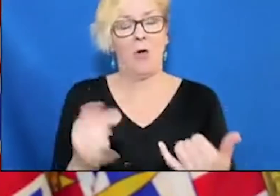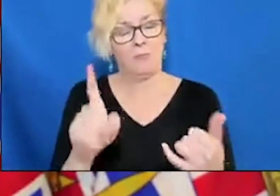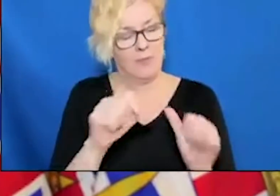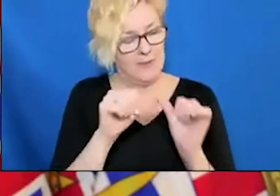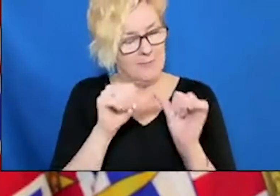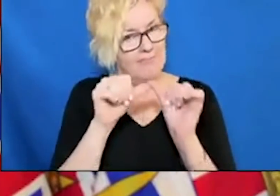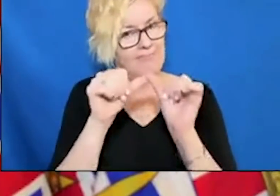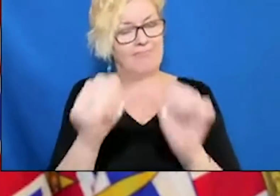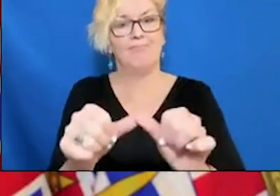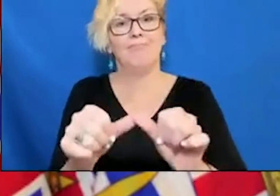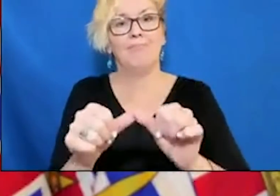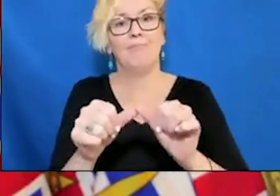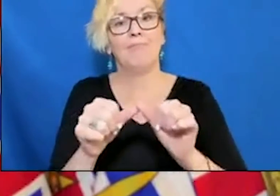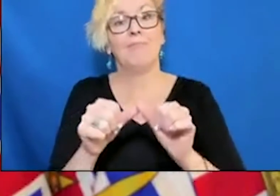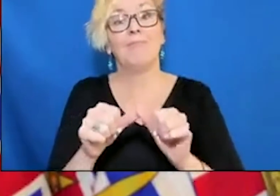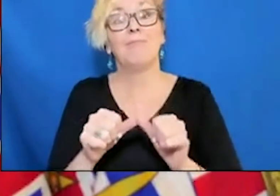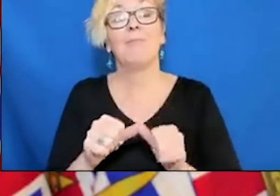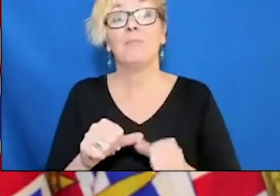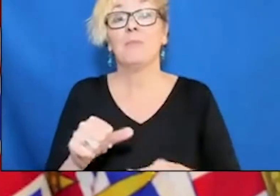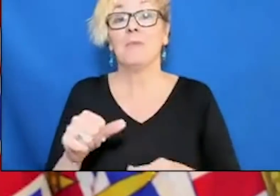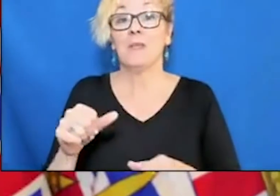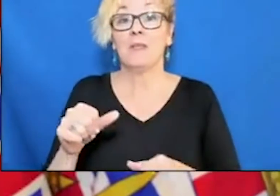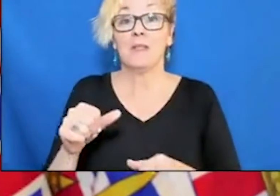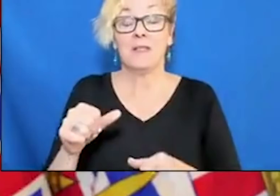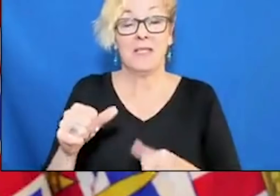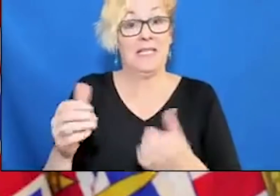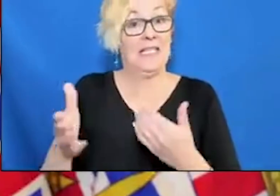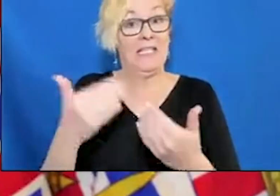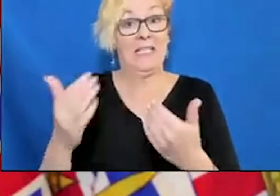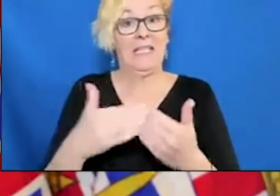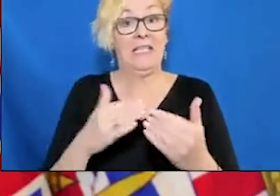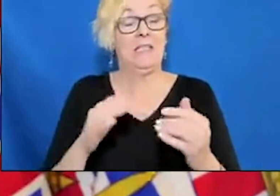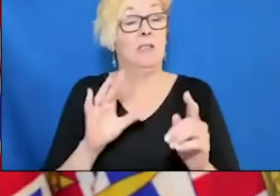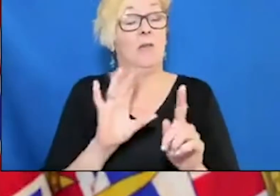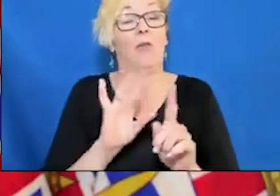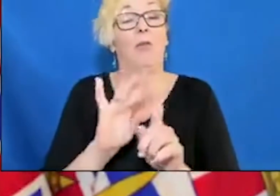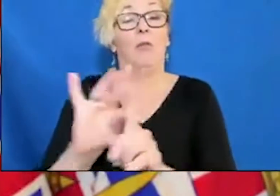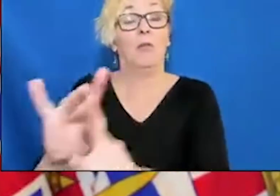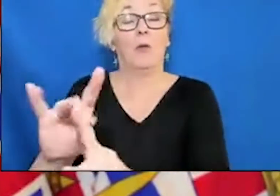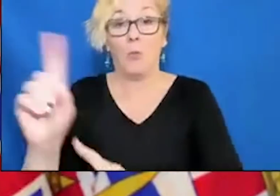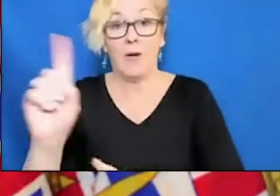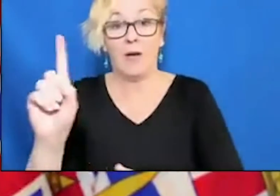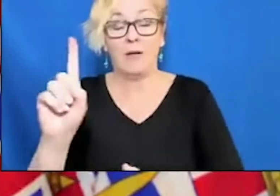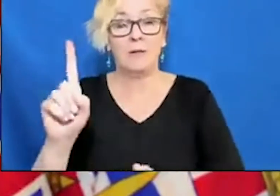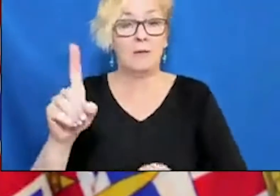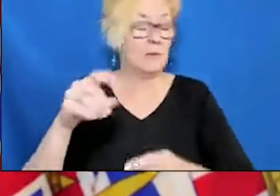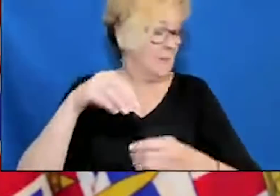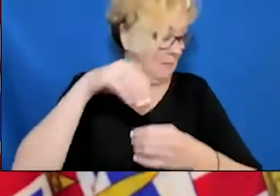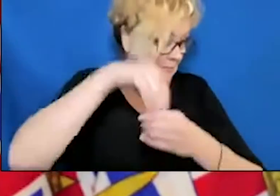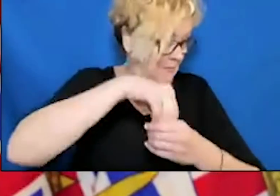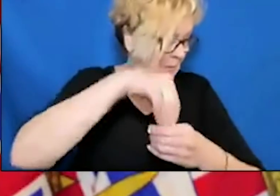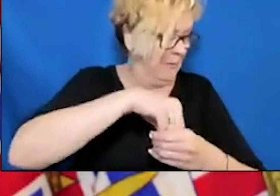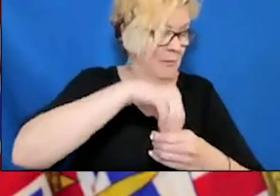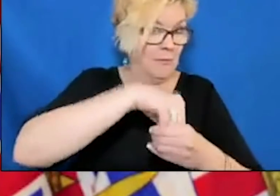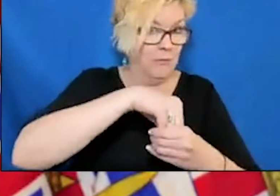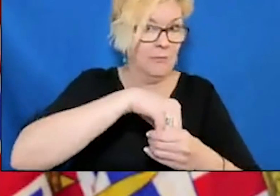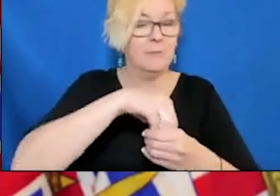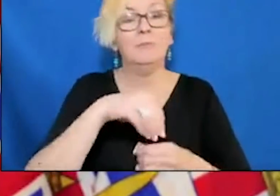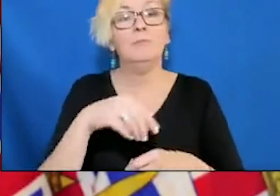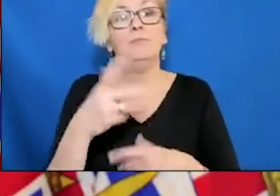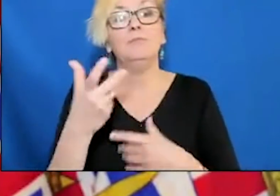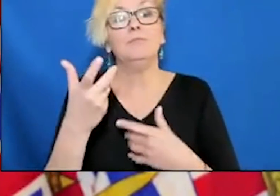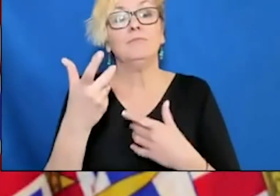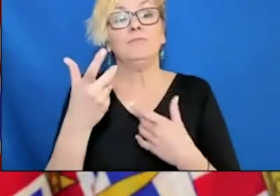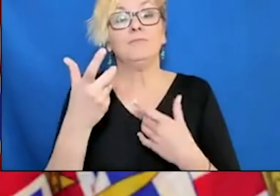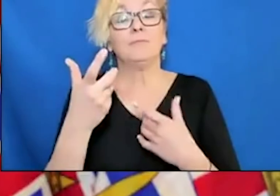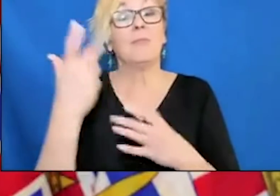when we let our guard down, when we're talking in close contact with people where the ventilation isn't as good, those are the times when